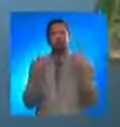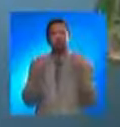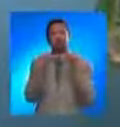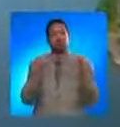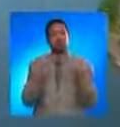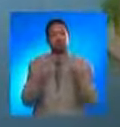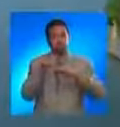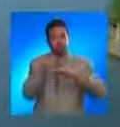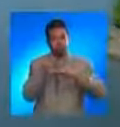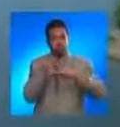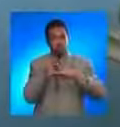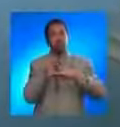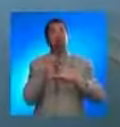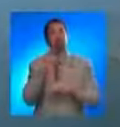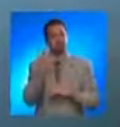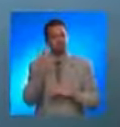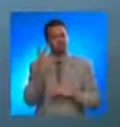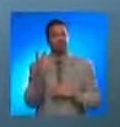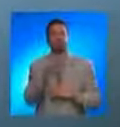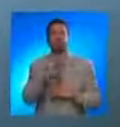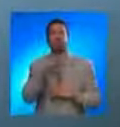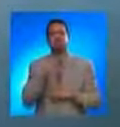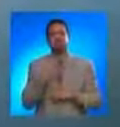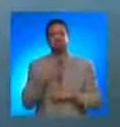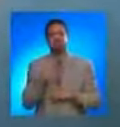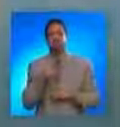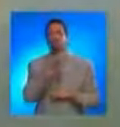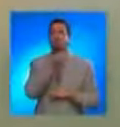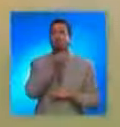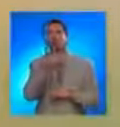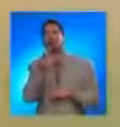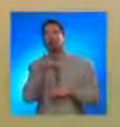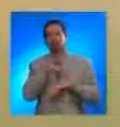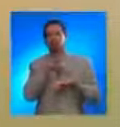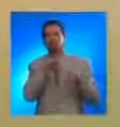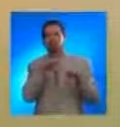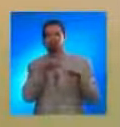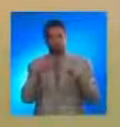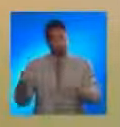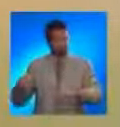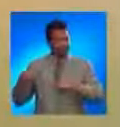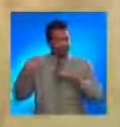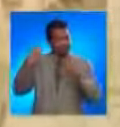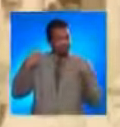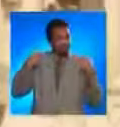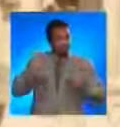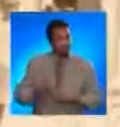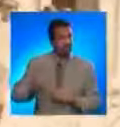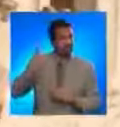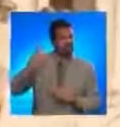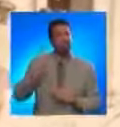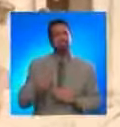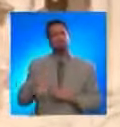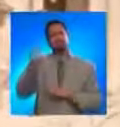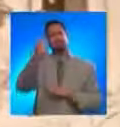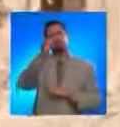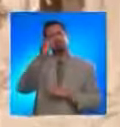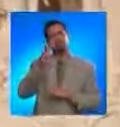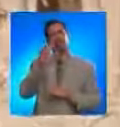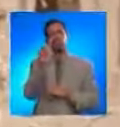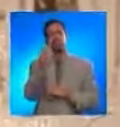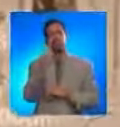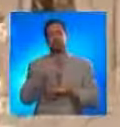On average, between 1 and 3 quakes are recorded daily in the Puerto Rico region, although most of these are not felt. Since Spanish